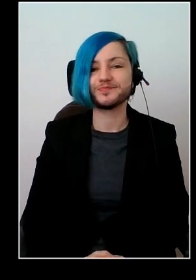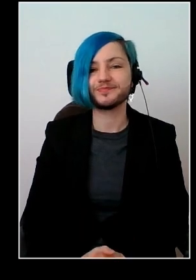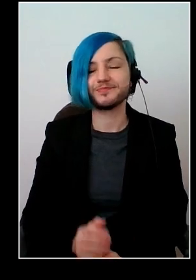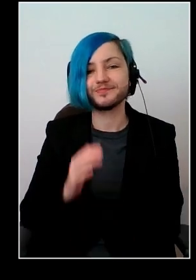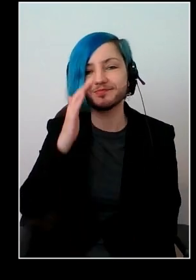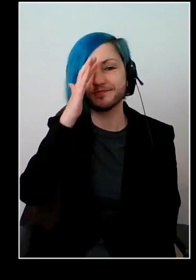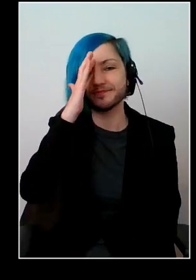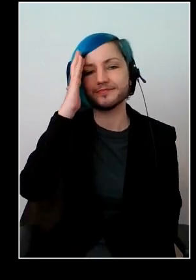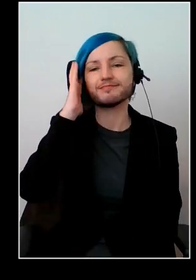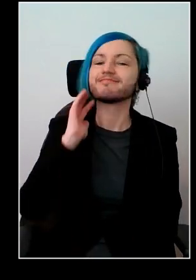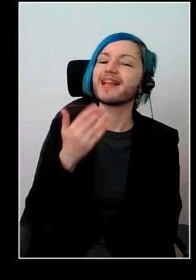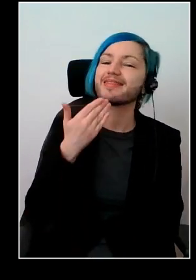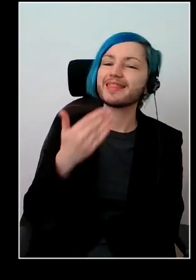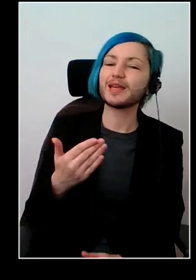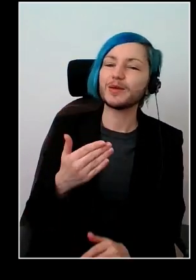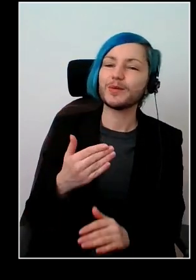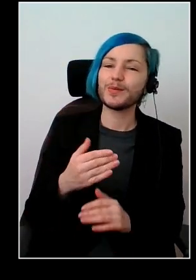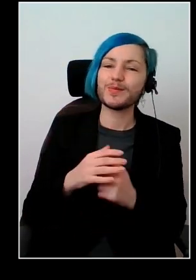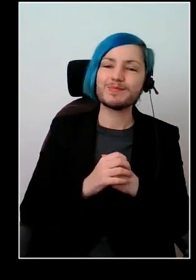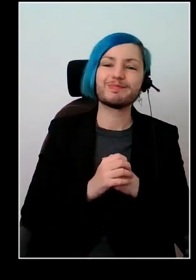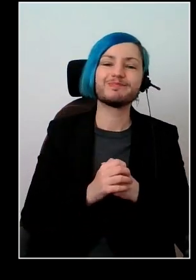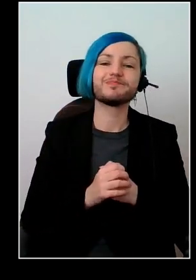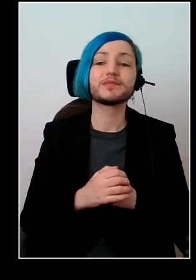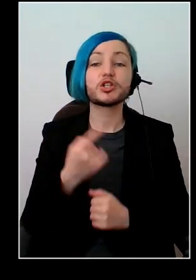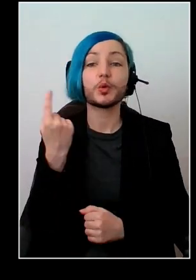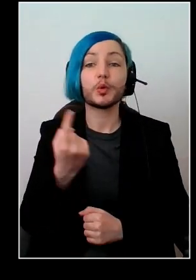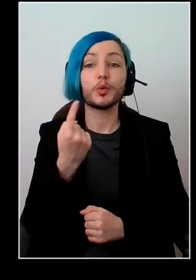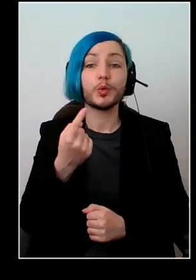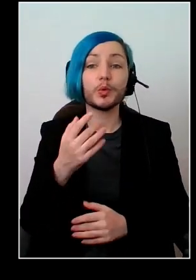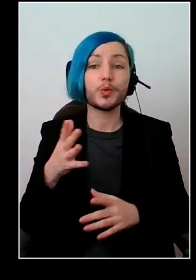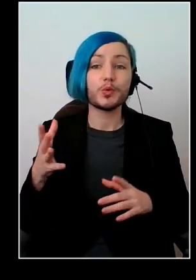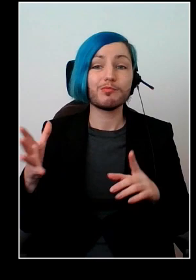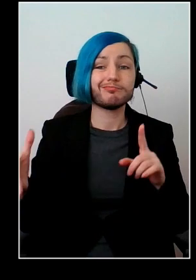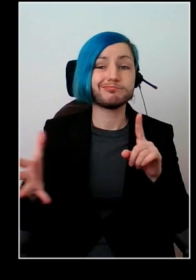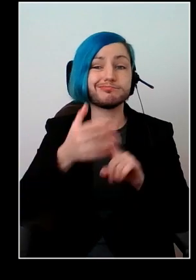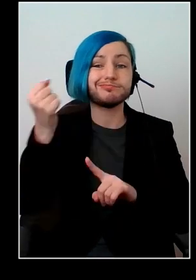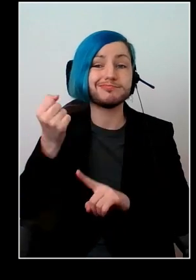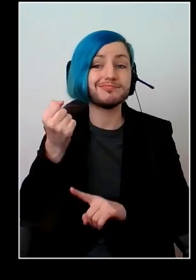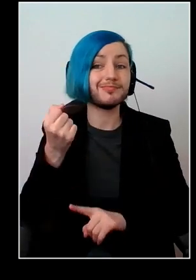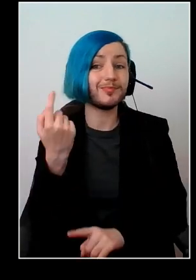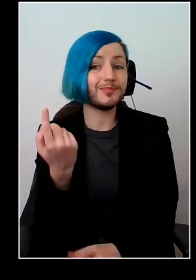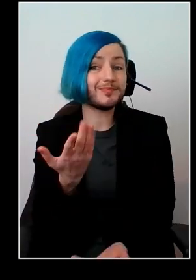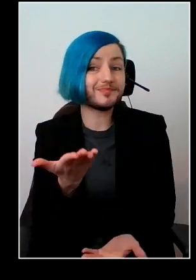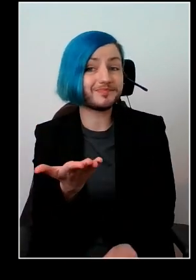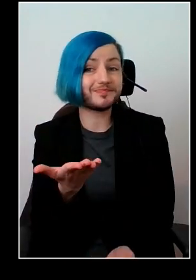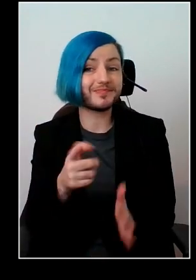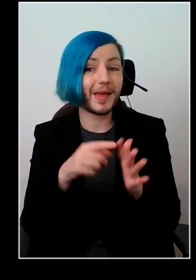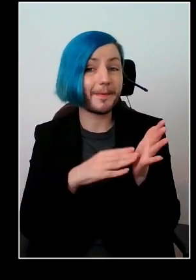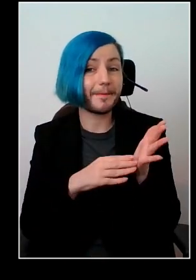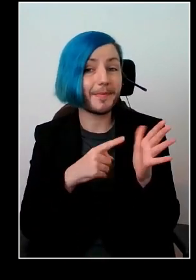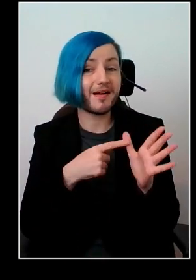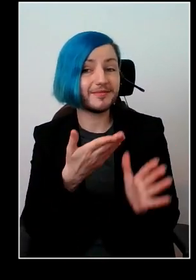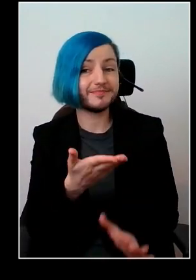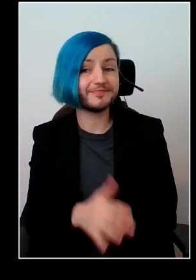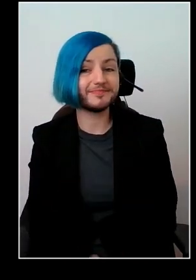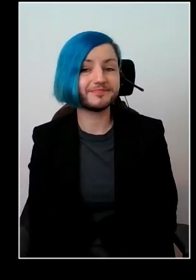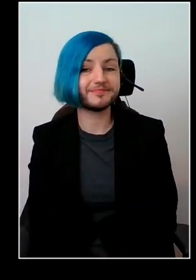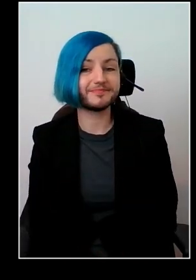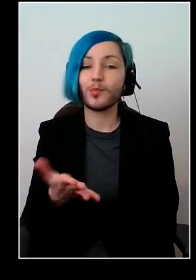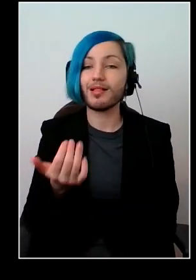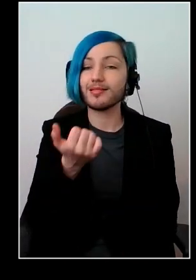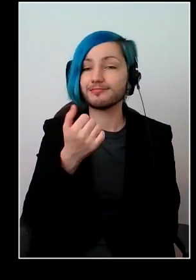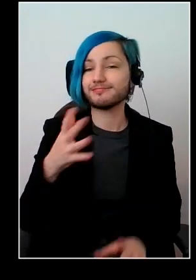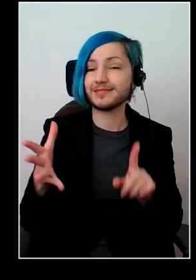Thank you, Commander Sarah Bowles. So who stole that top spot? Emma, over to you. Well, the top spot